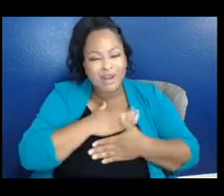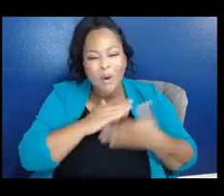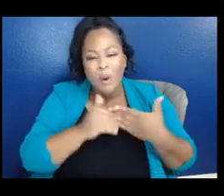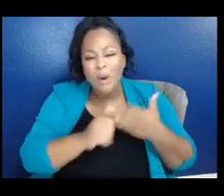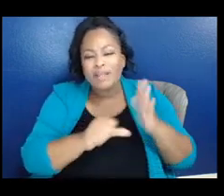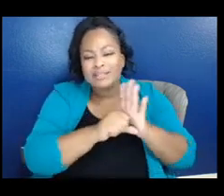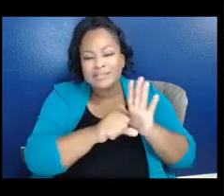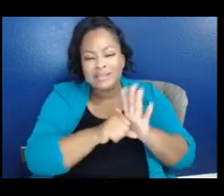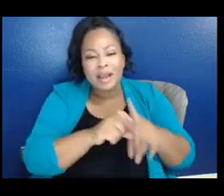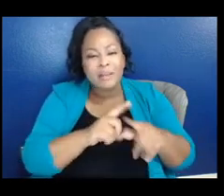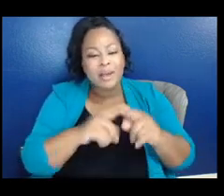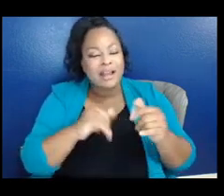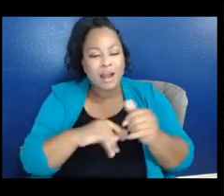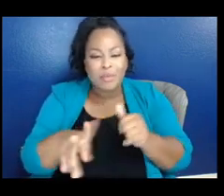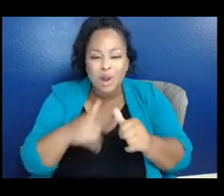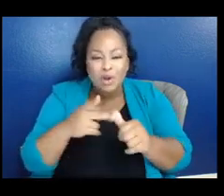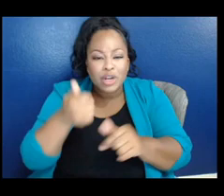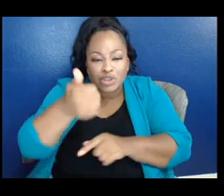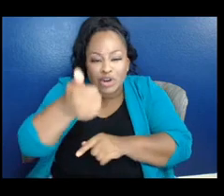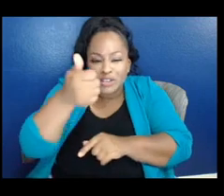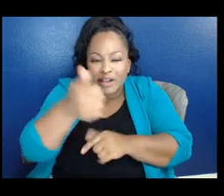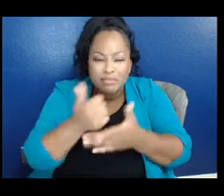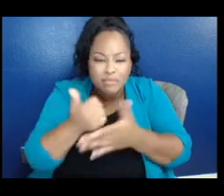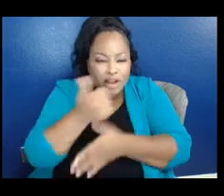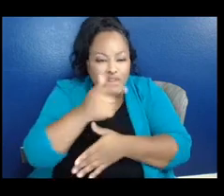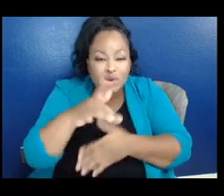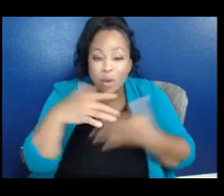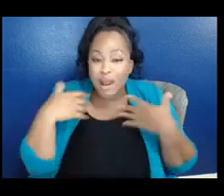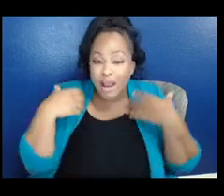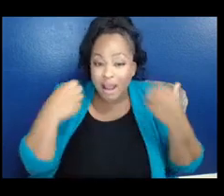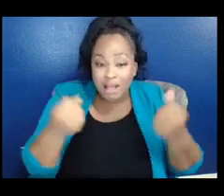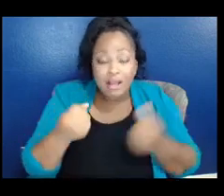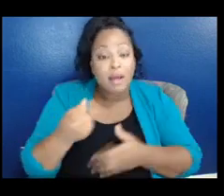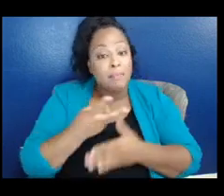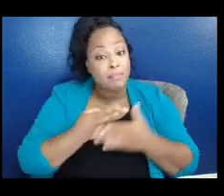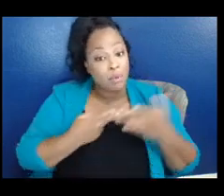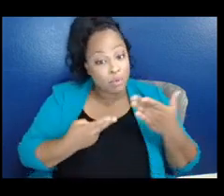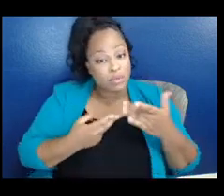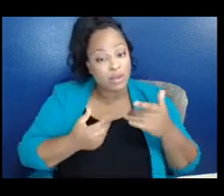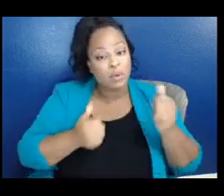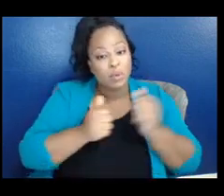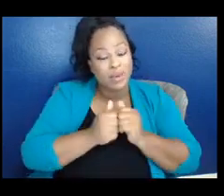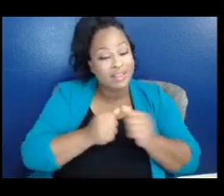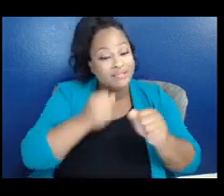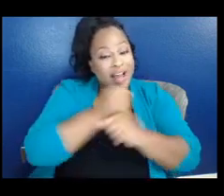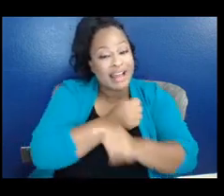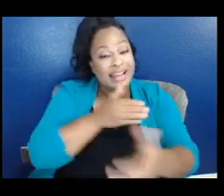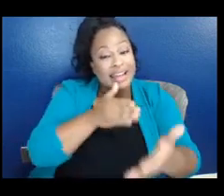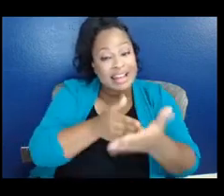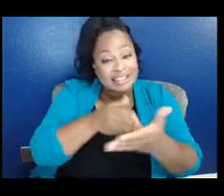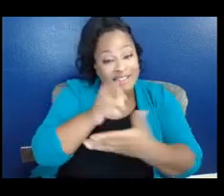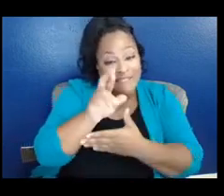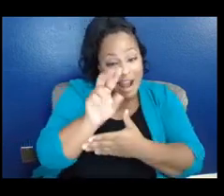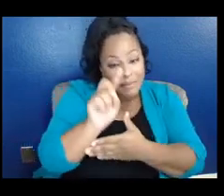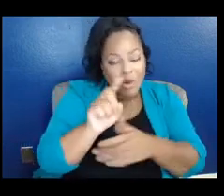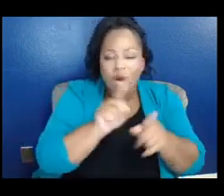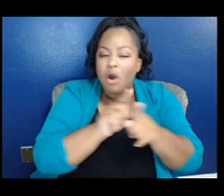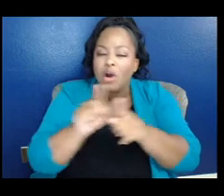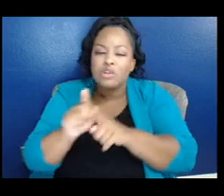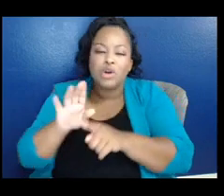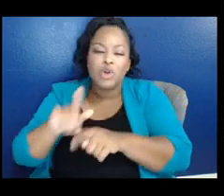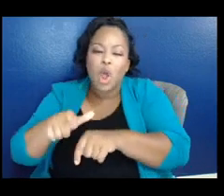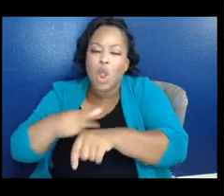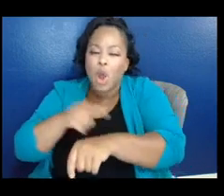want to emphasize, prioritize yourself, prioritize your health, both in the fight against fibroids, but also